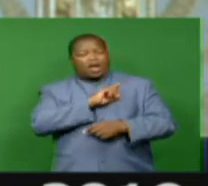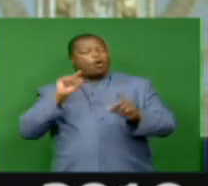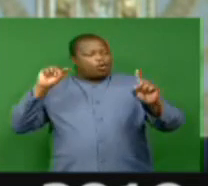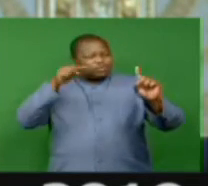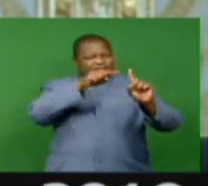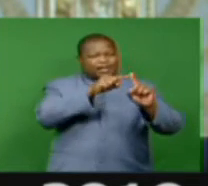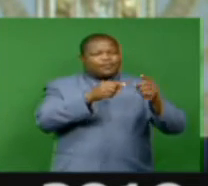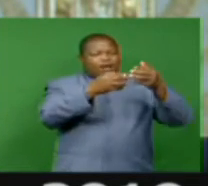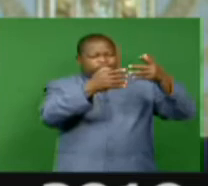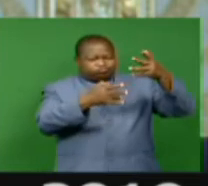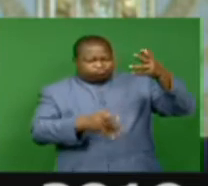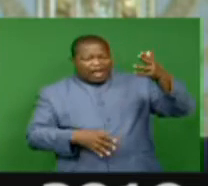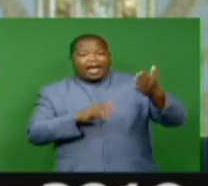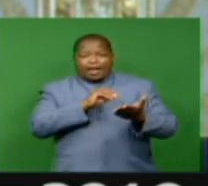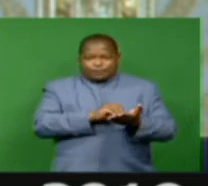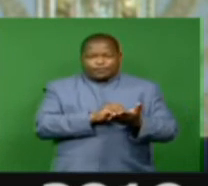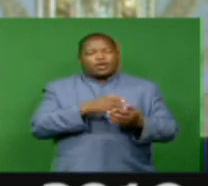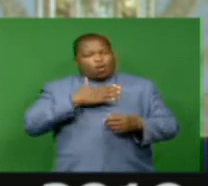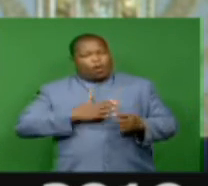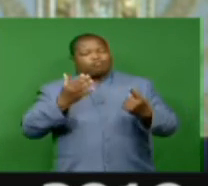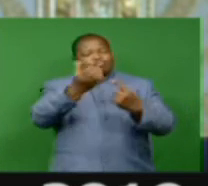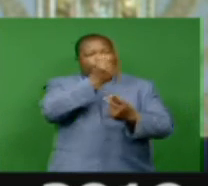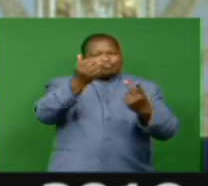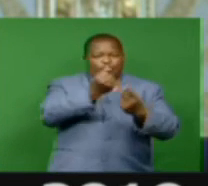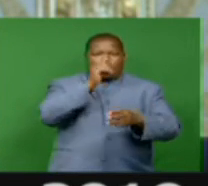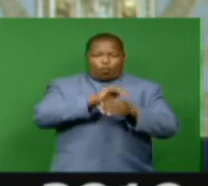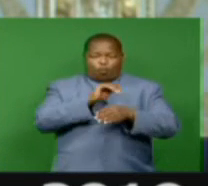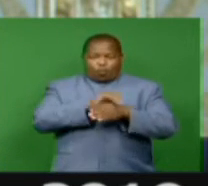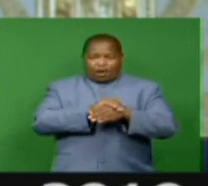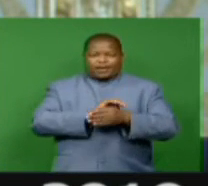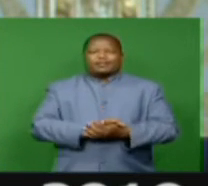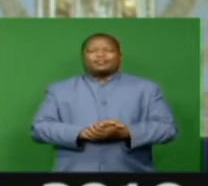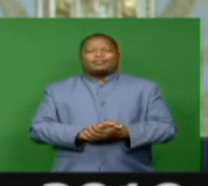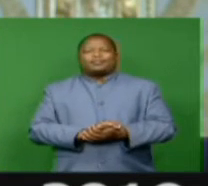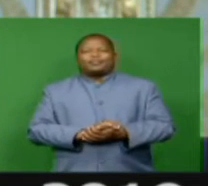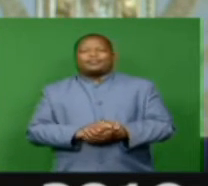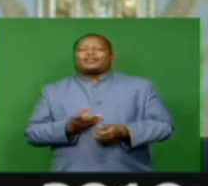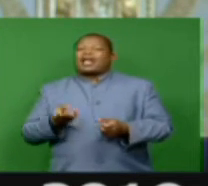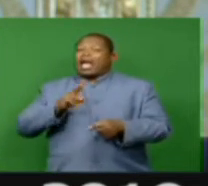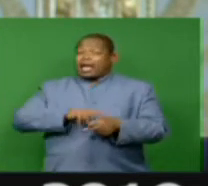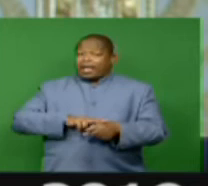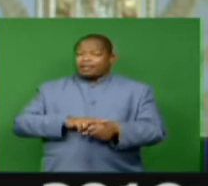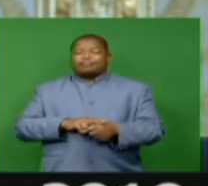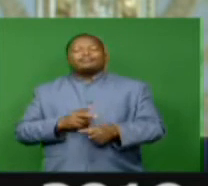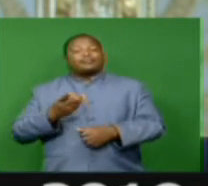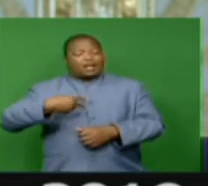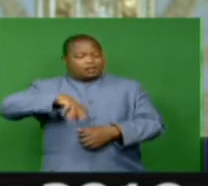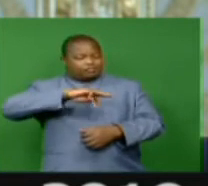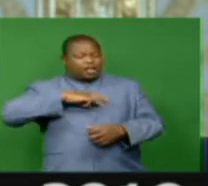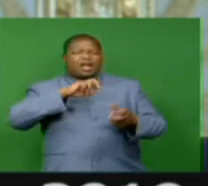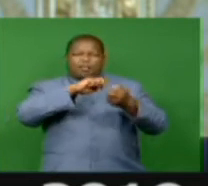this digitalization space, we still have challenges that include competition,